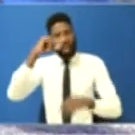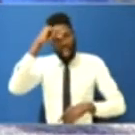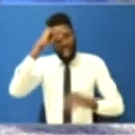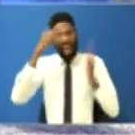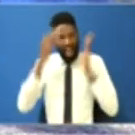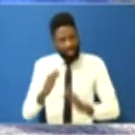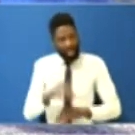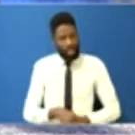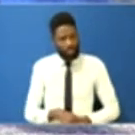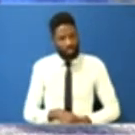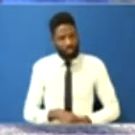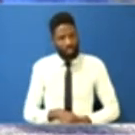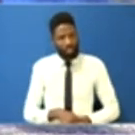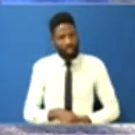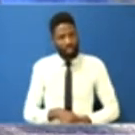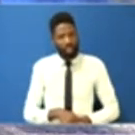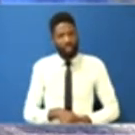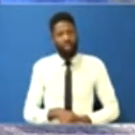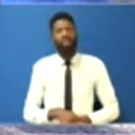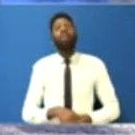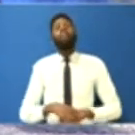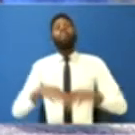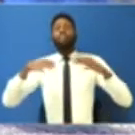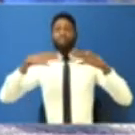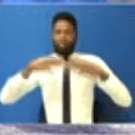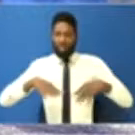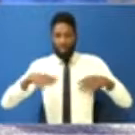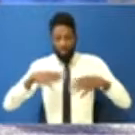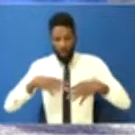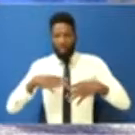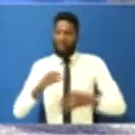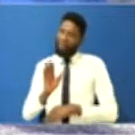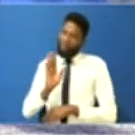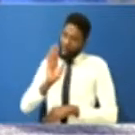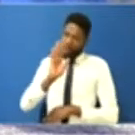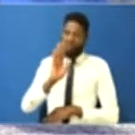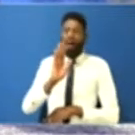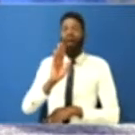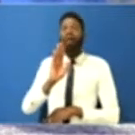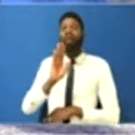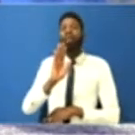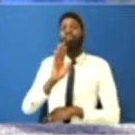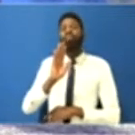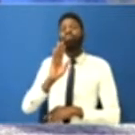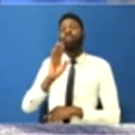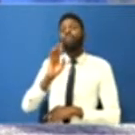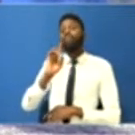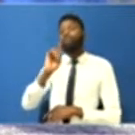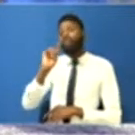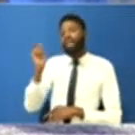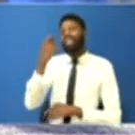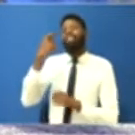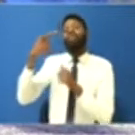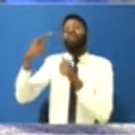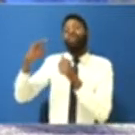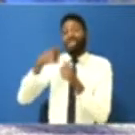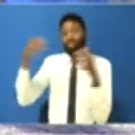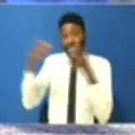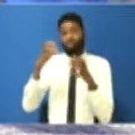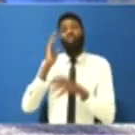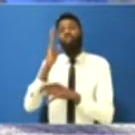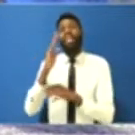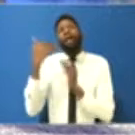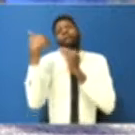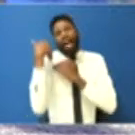burden will the patrons of uh your particular alliance have or be to your leadership as